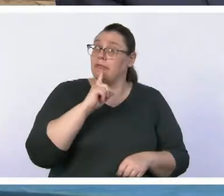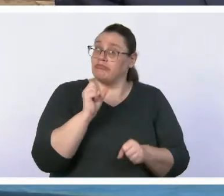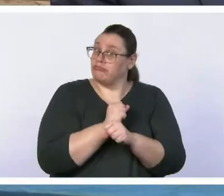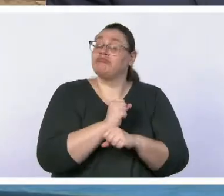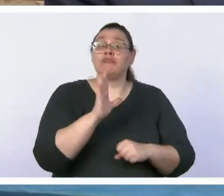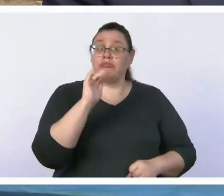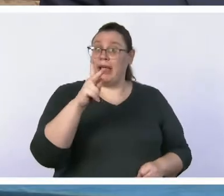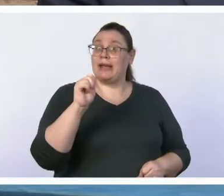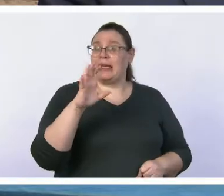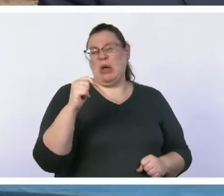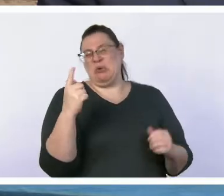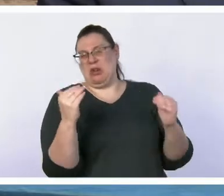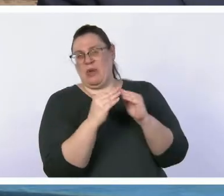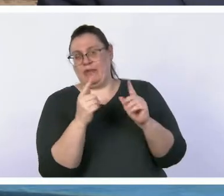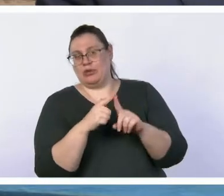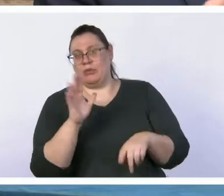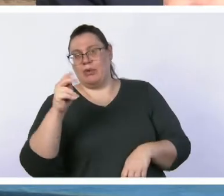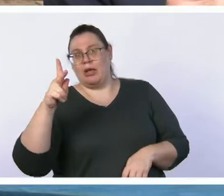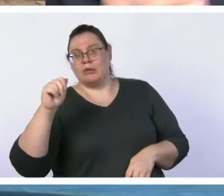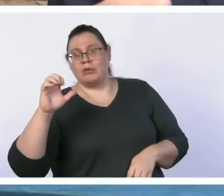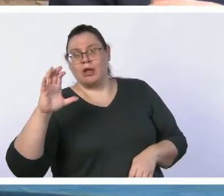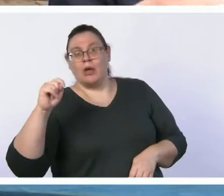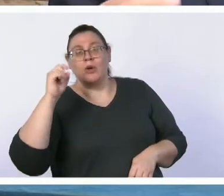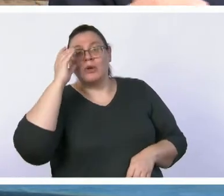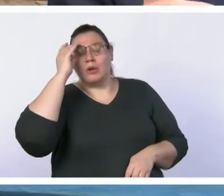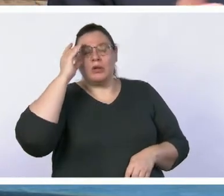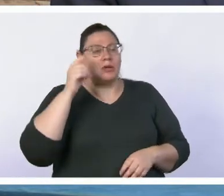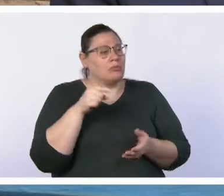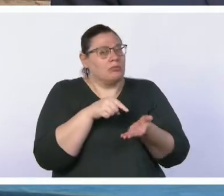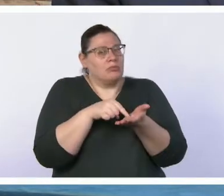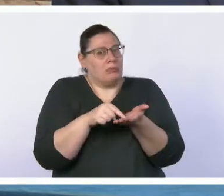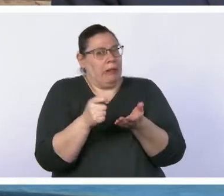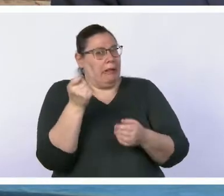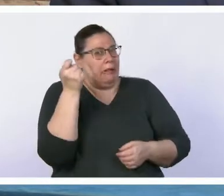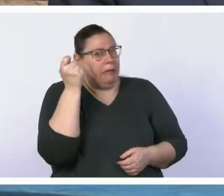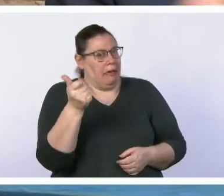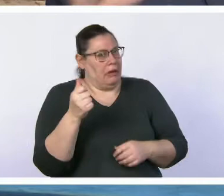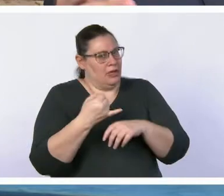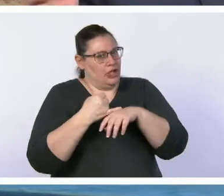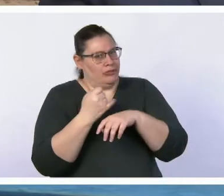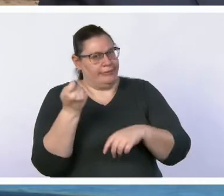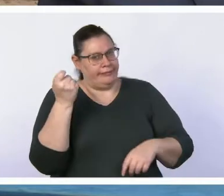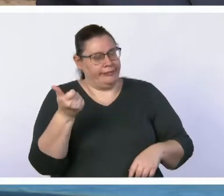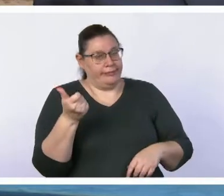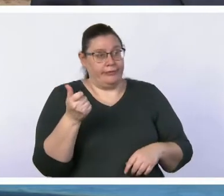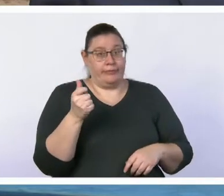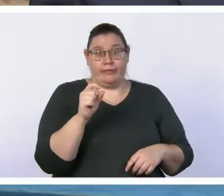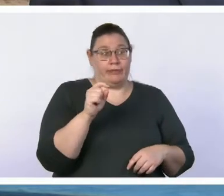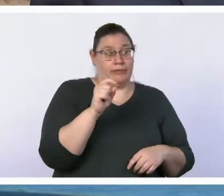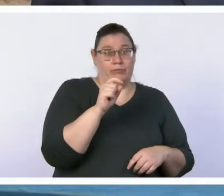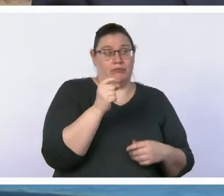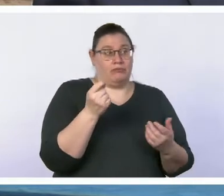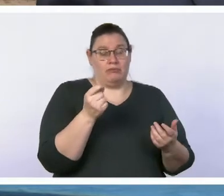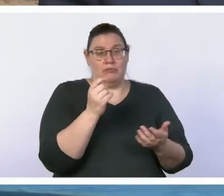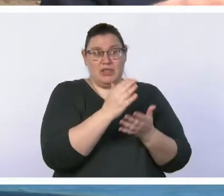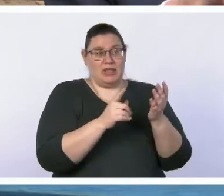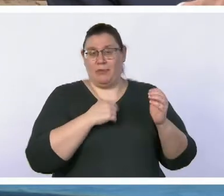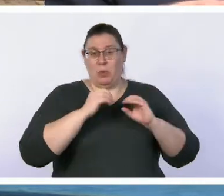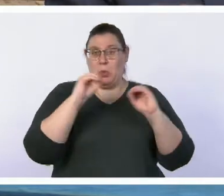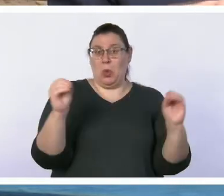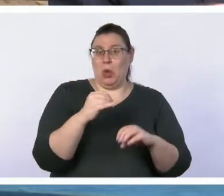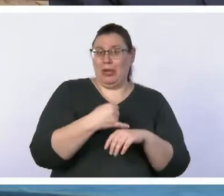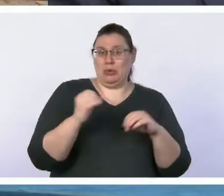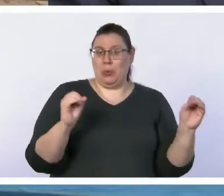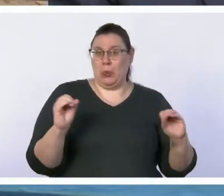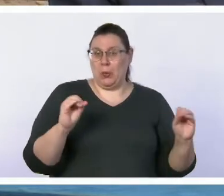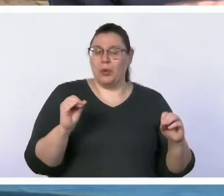account equivalents. They pay very little in terms of interest, in some cases nothing, but we have